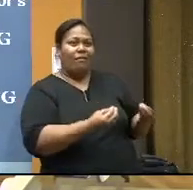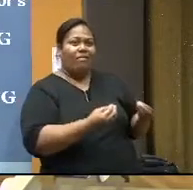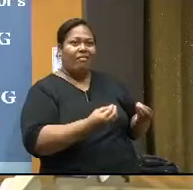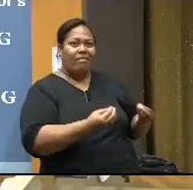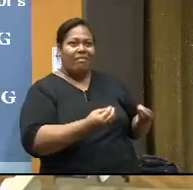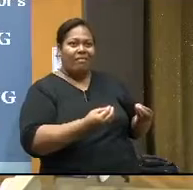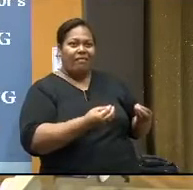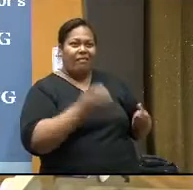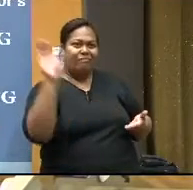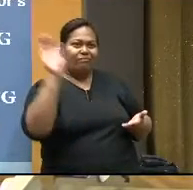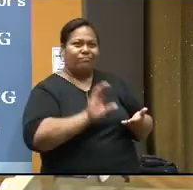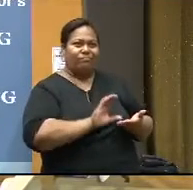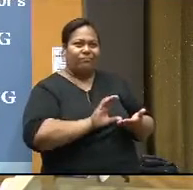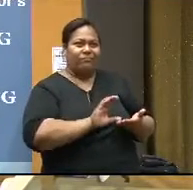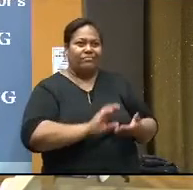us.